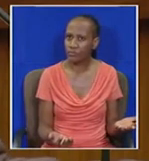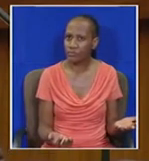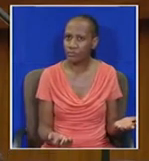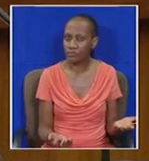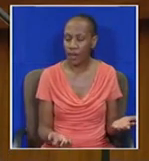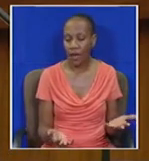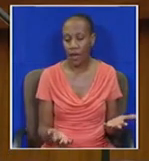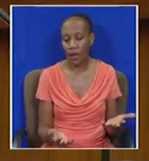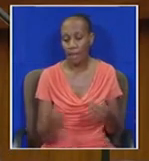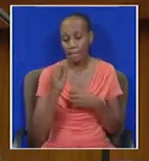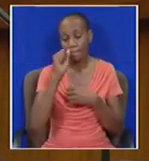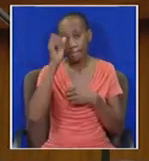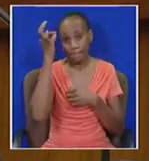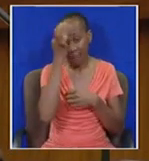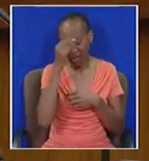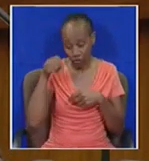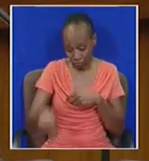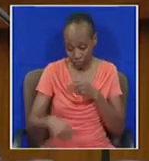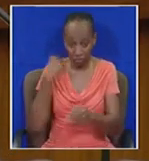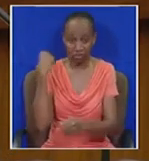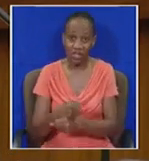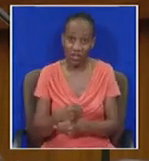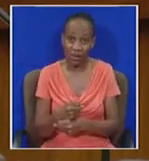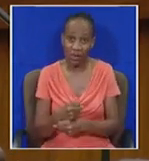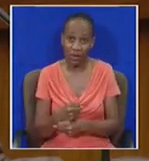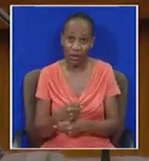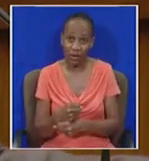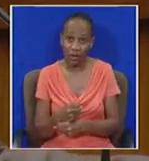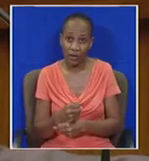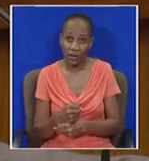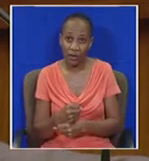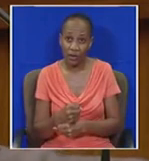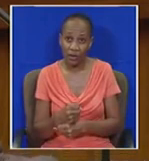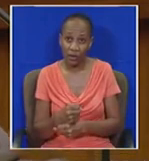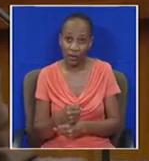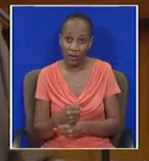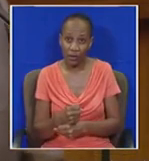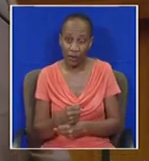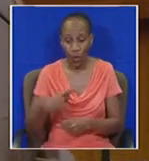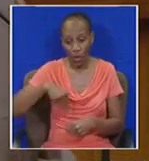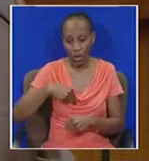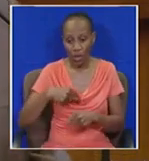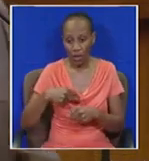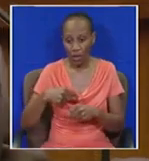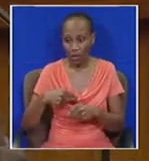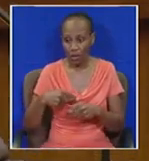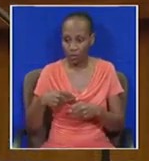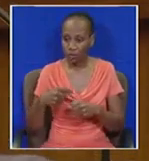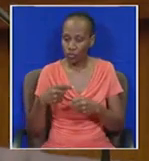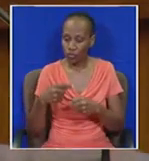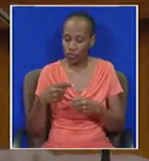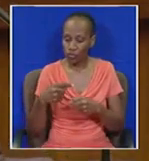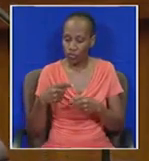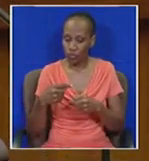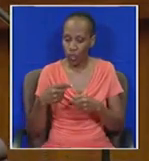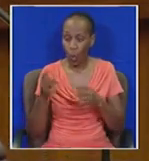in March this year, we are convening a workshop, and in